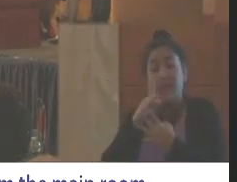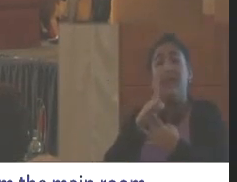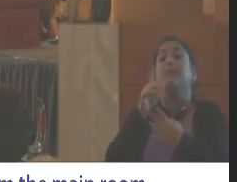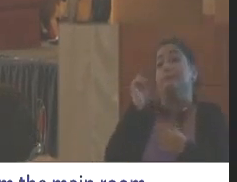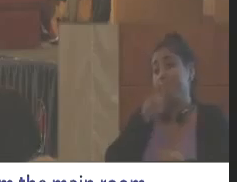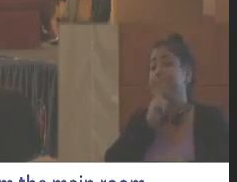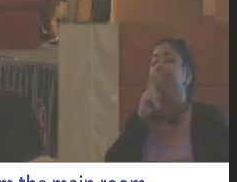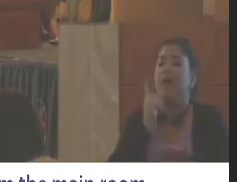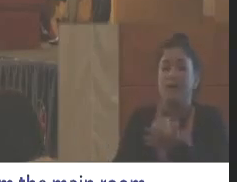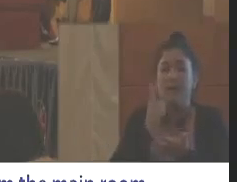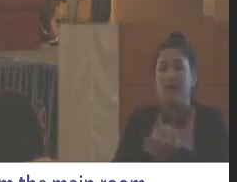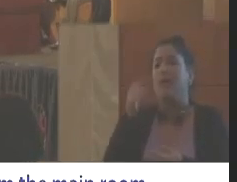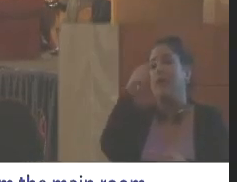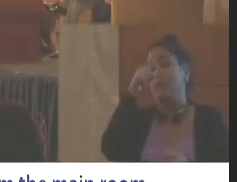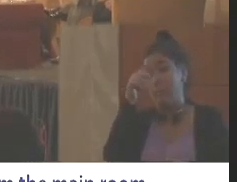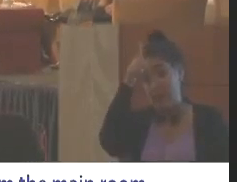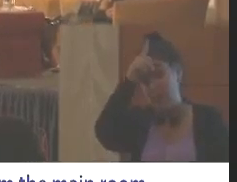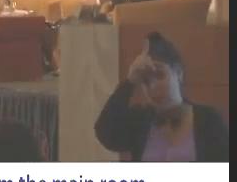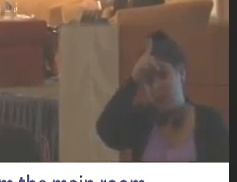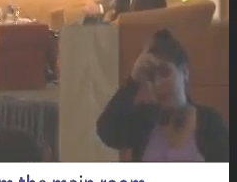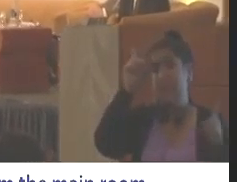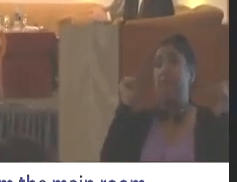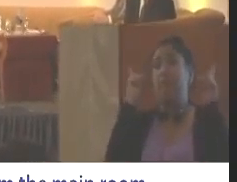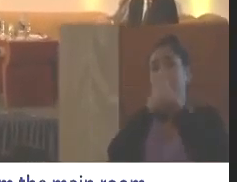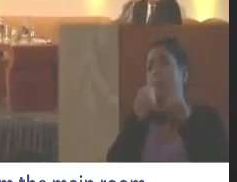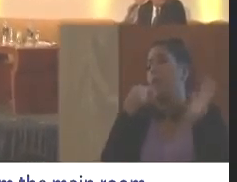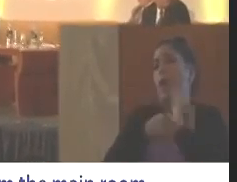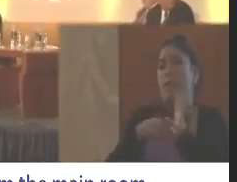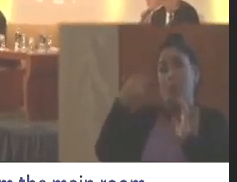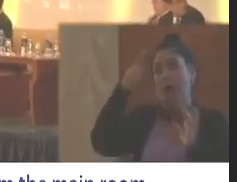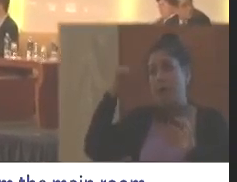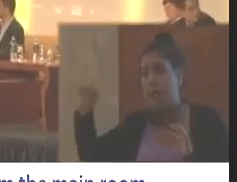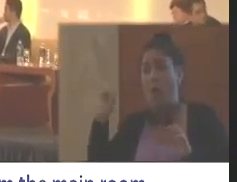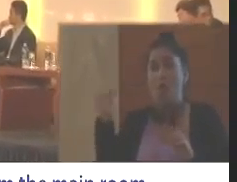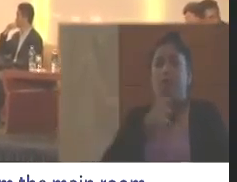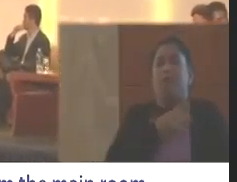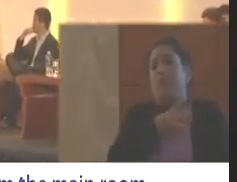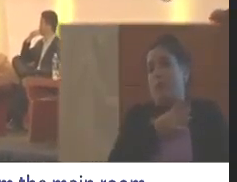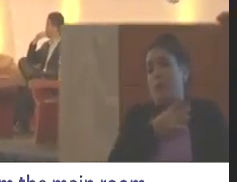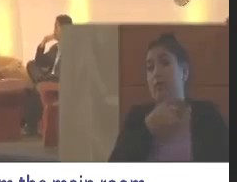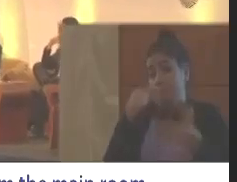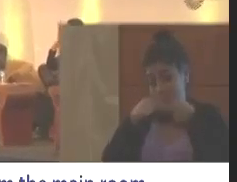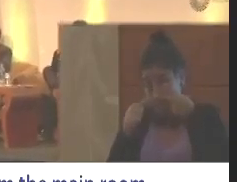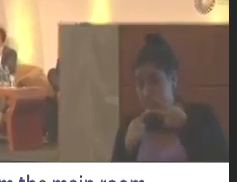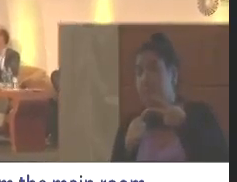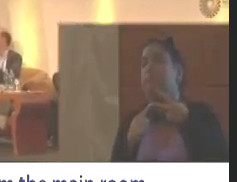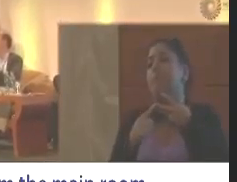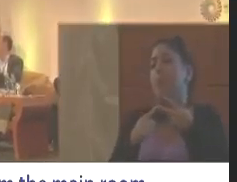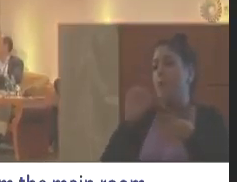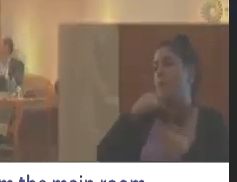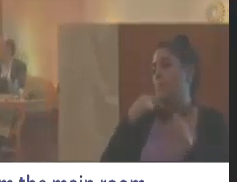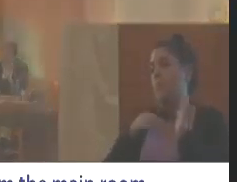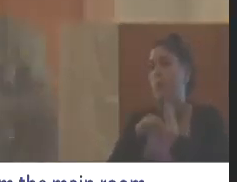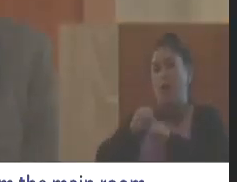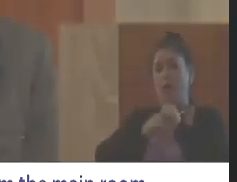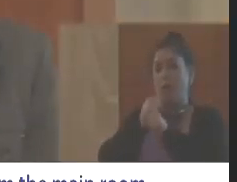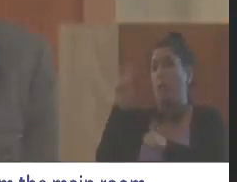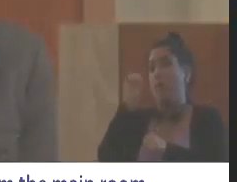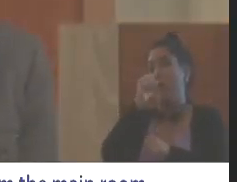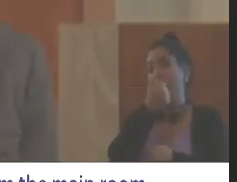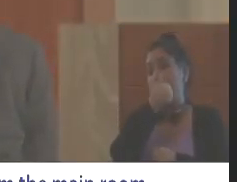vulnerable when facing threats and hazards. So if we compare ourselves with Haiti and Chile in the earthquake